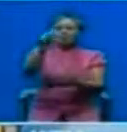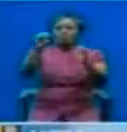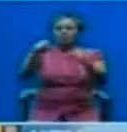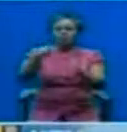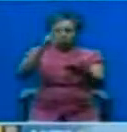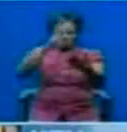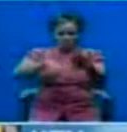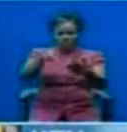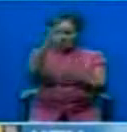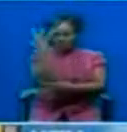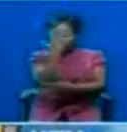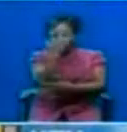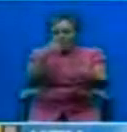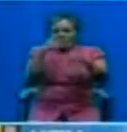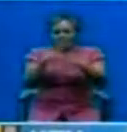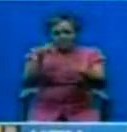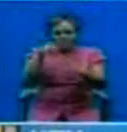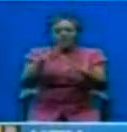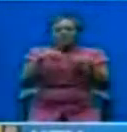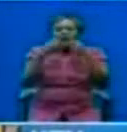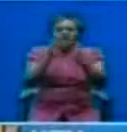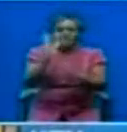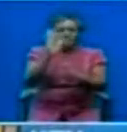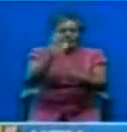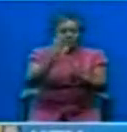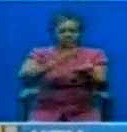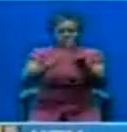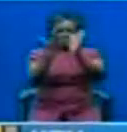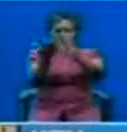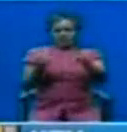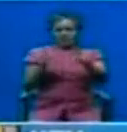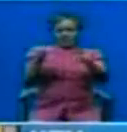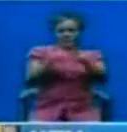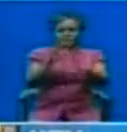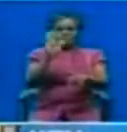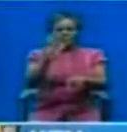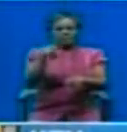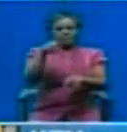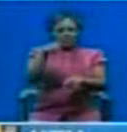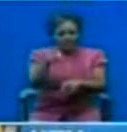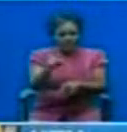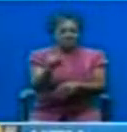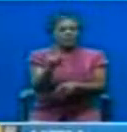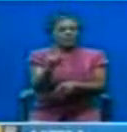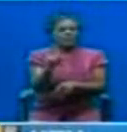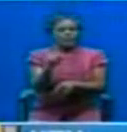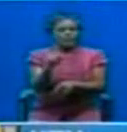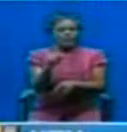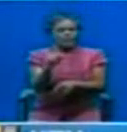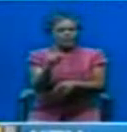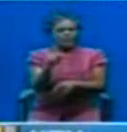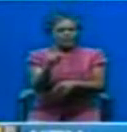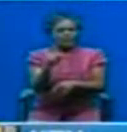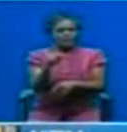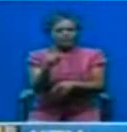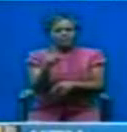She seems shy. However, she's ready to answer the questions in front of her sister-in-law, who for today will act as her guardian. As for colors,